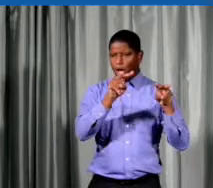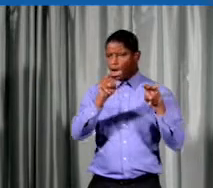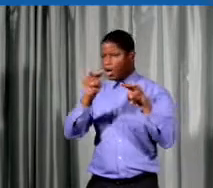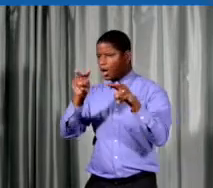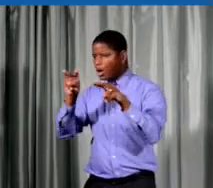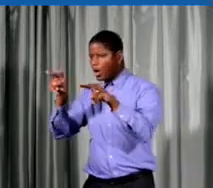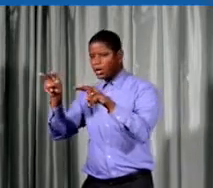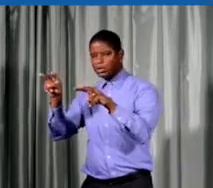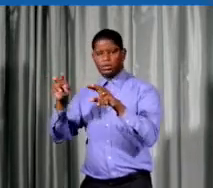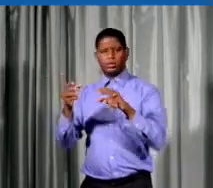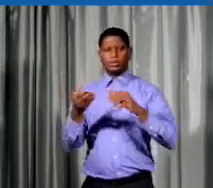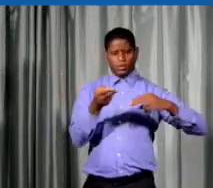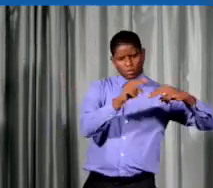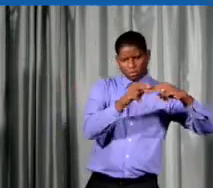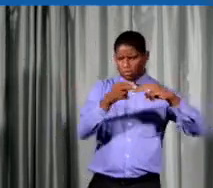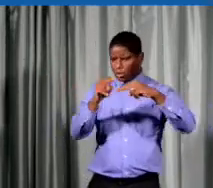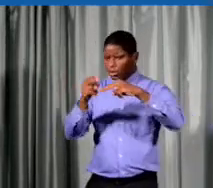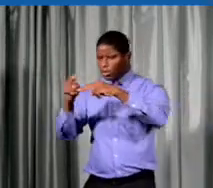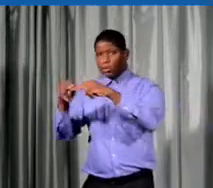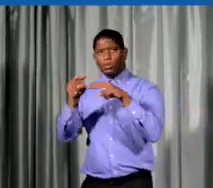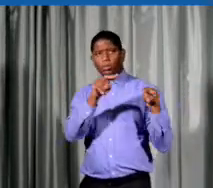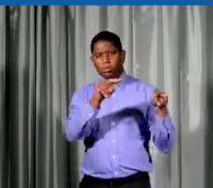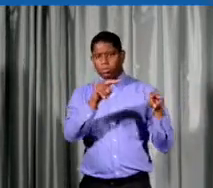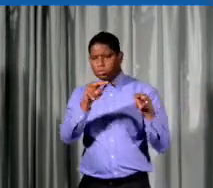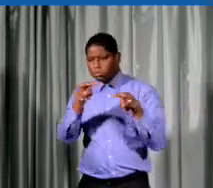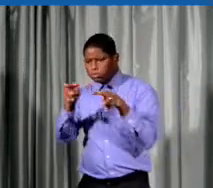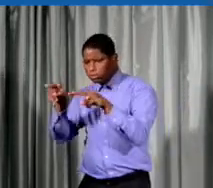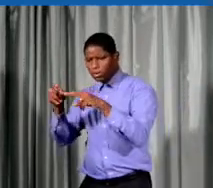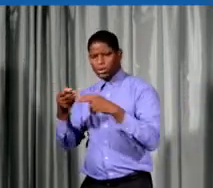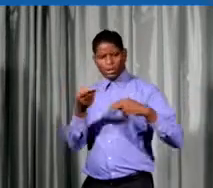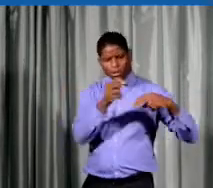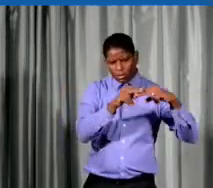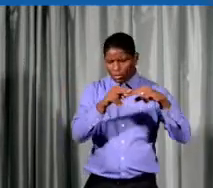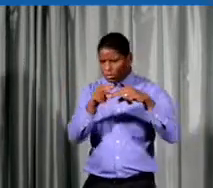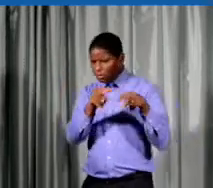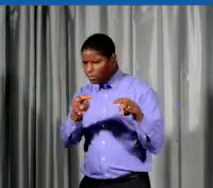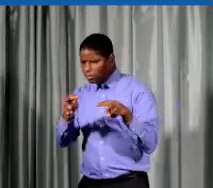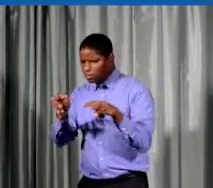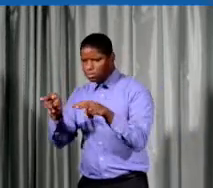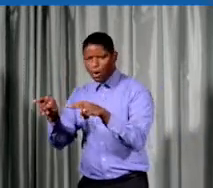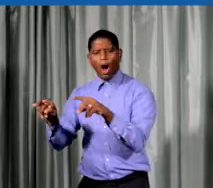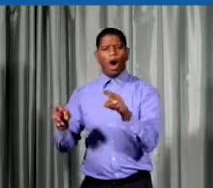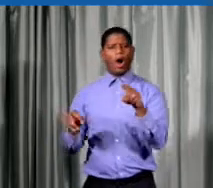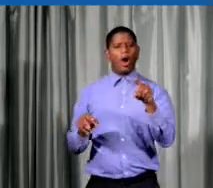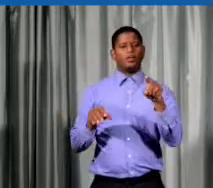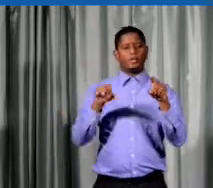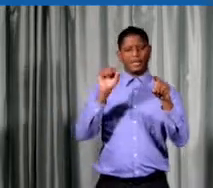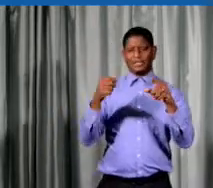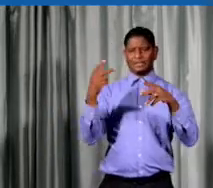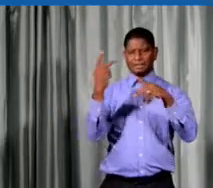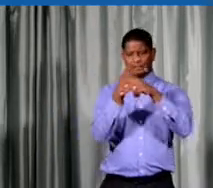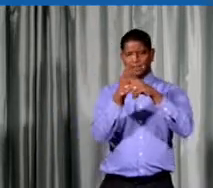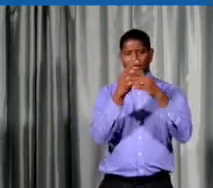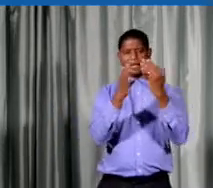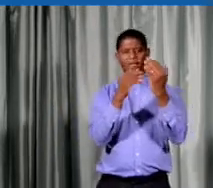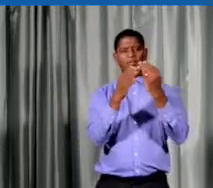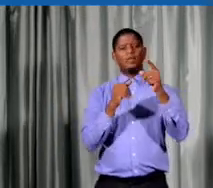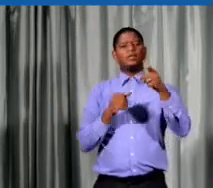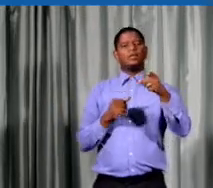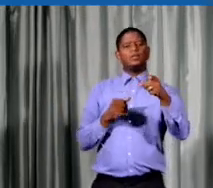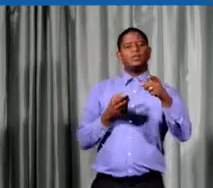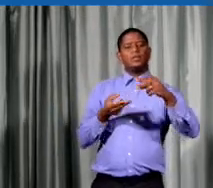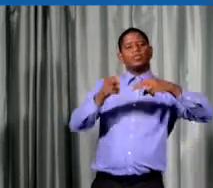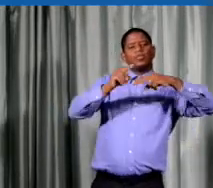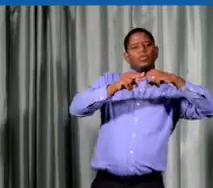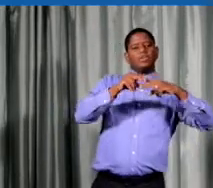could easily see that over the 3 years, sales went up by close to about 10%. But at the